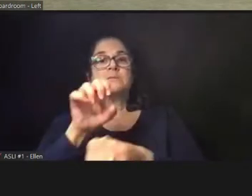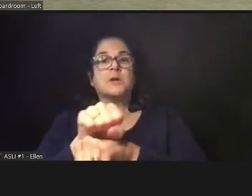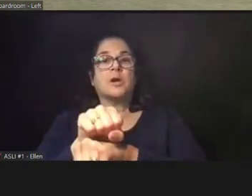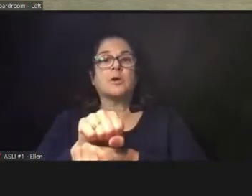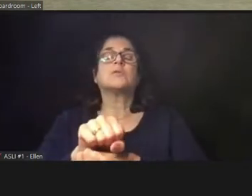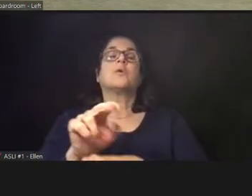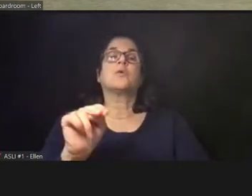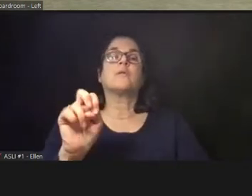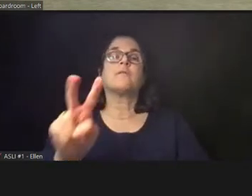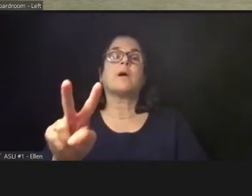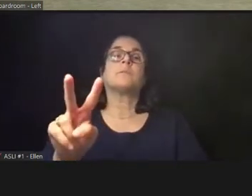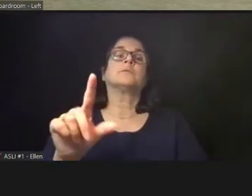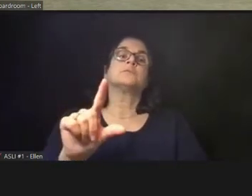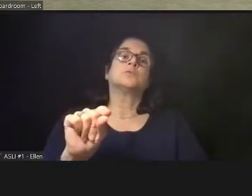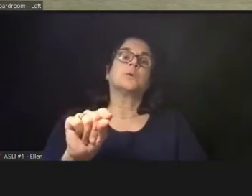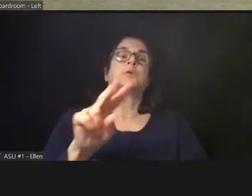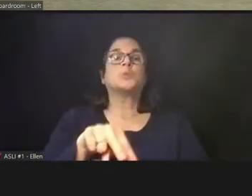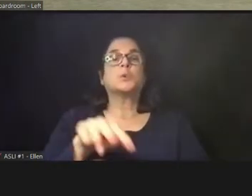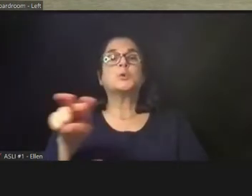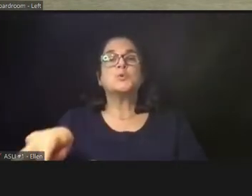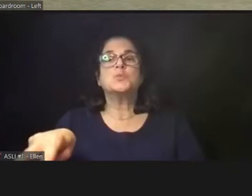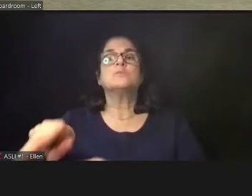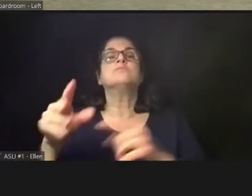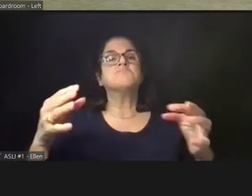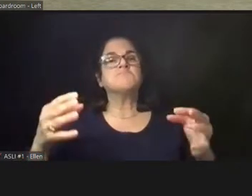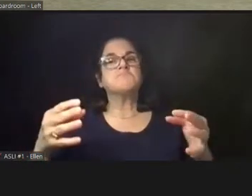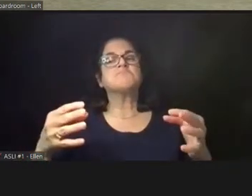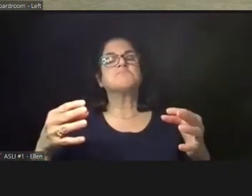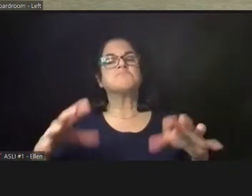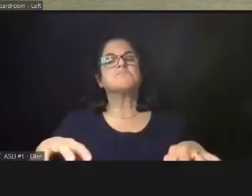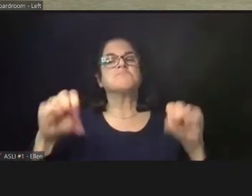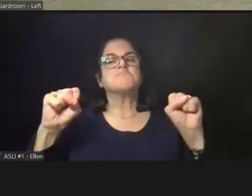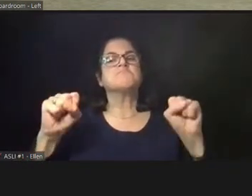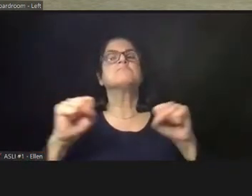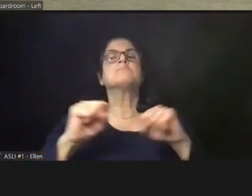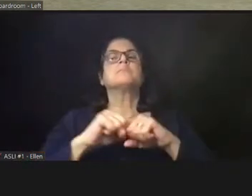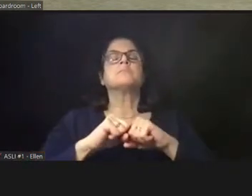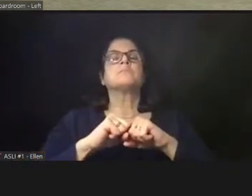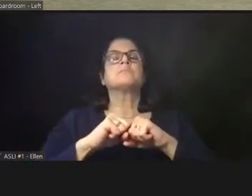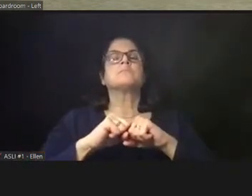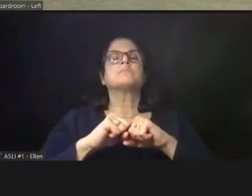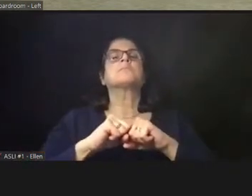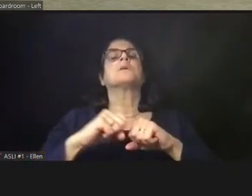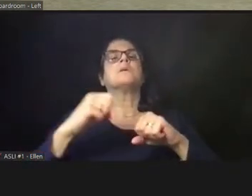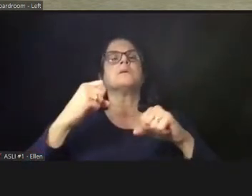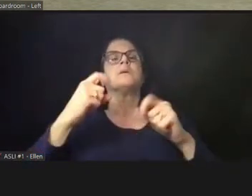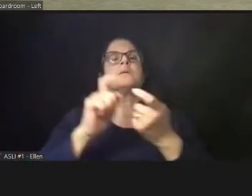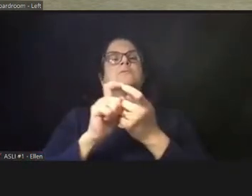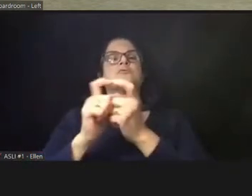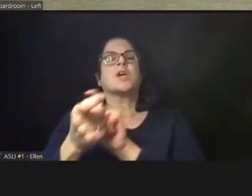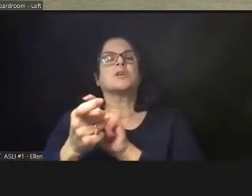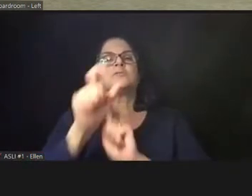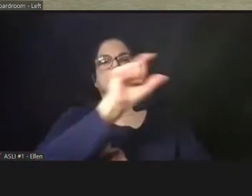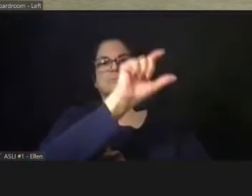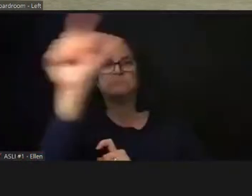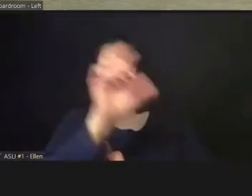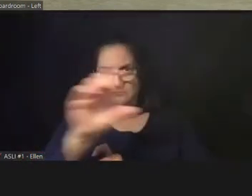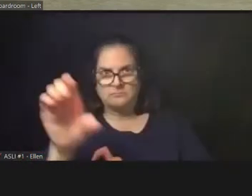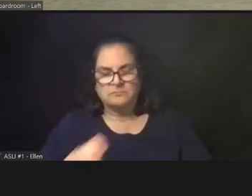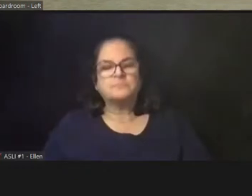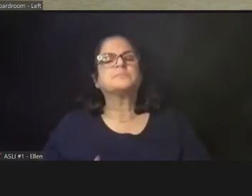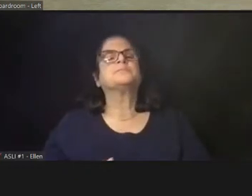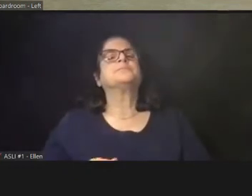due to COVID-19 pandemic. There is currently in effect a statewide disaster declaration as a result of the COVID-19